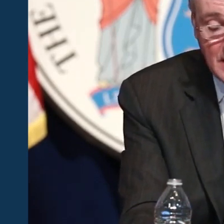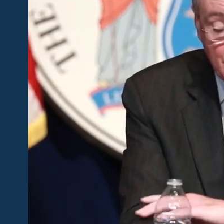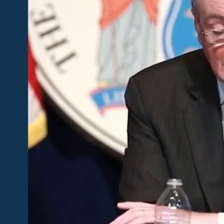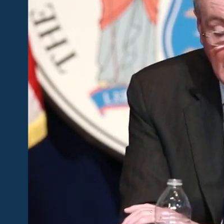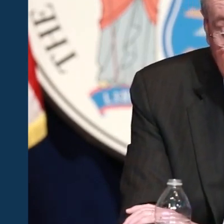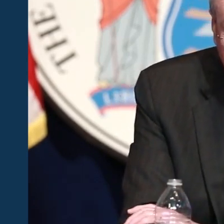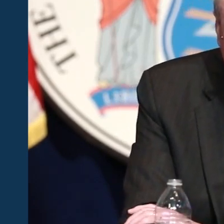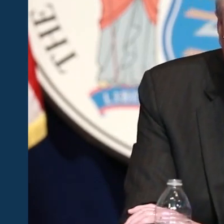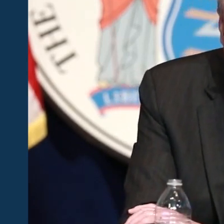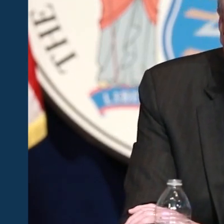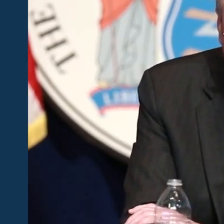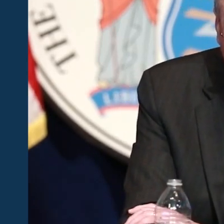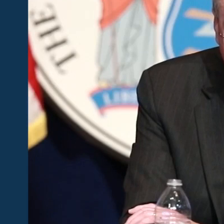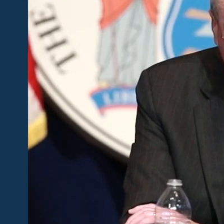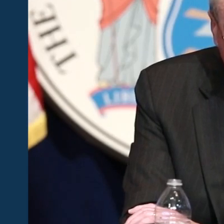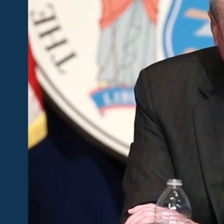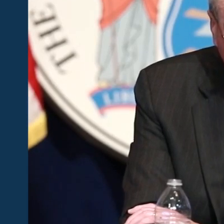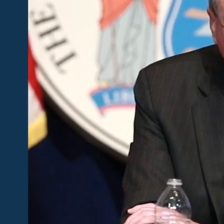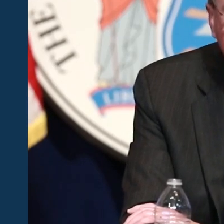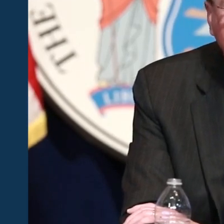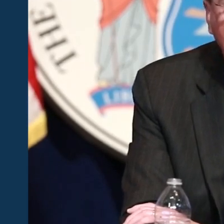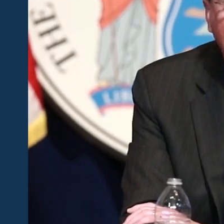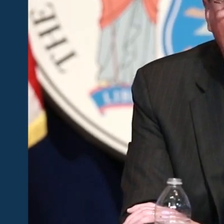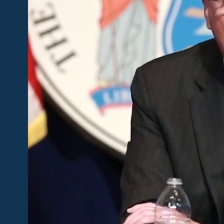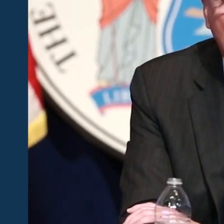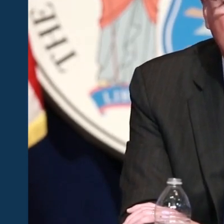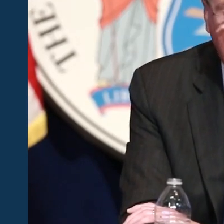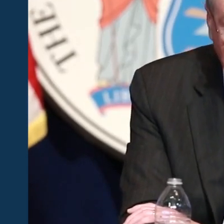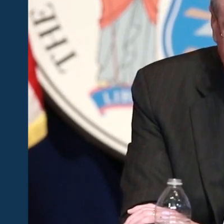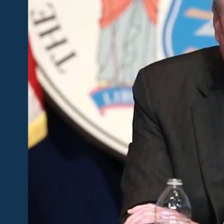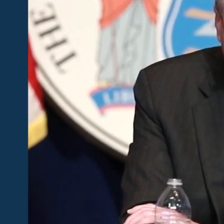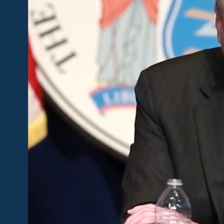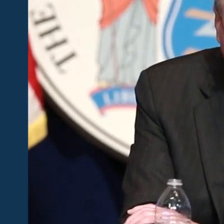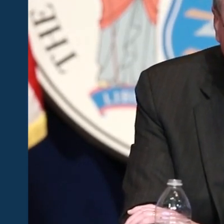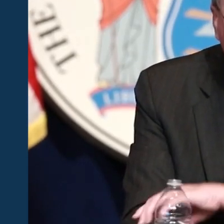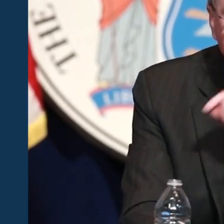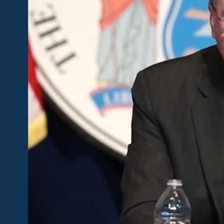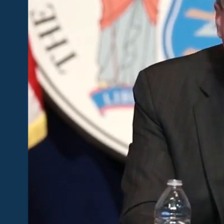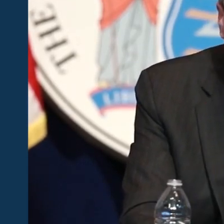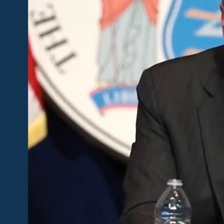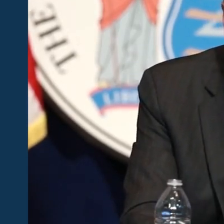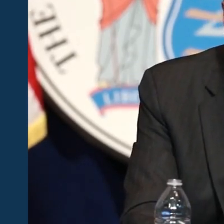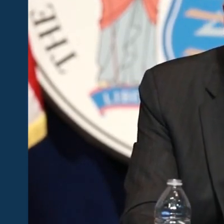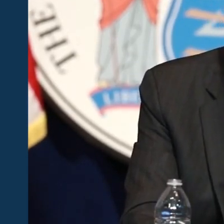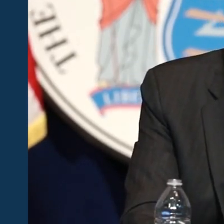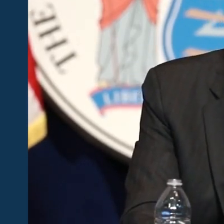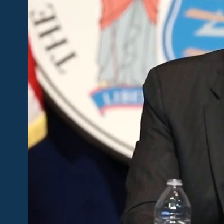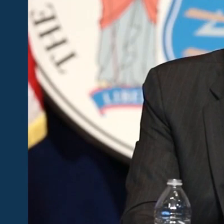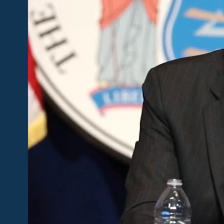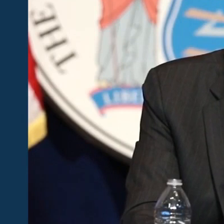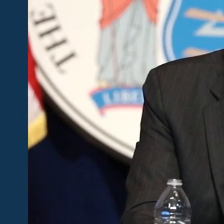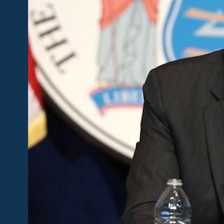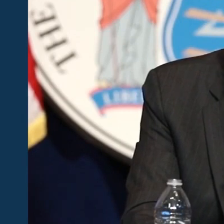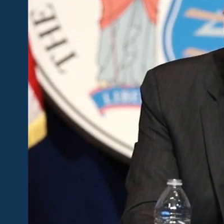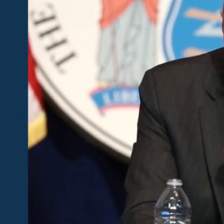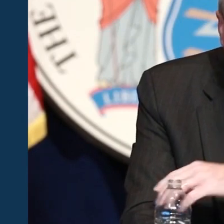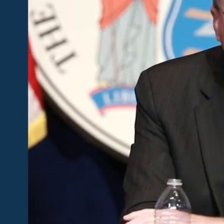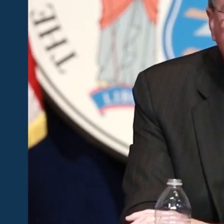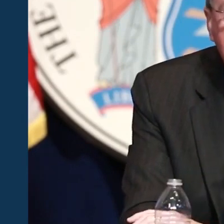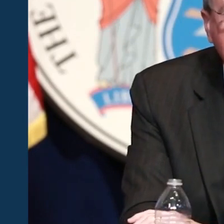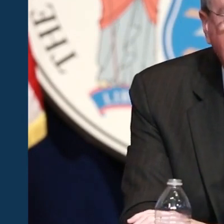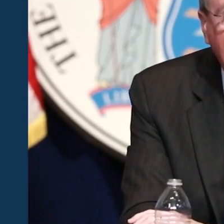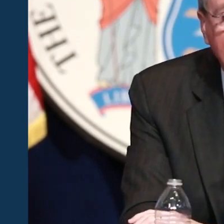and male, I might add, to choose a path in public service and to run for elective office. But she was much more.